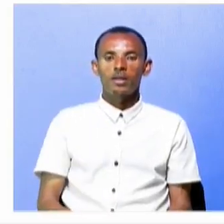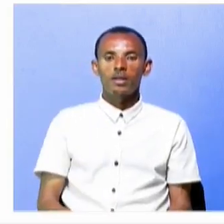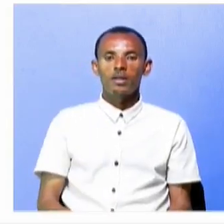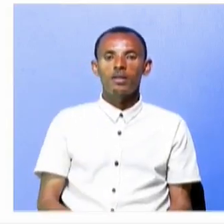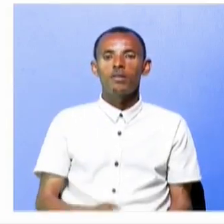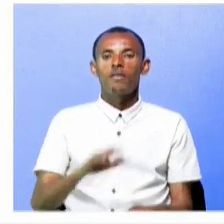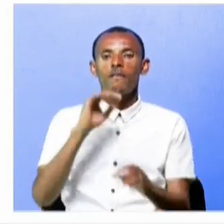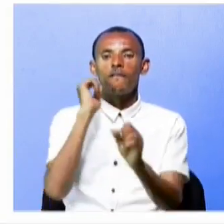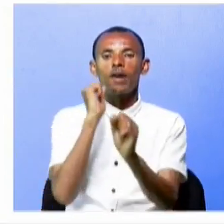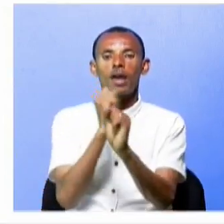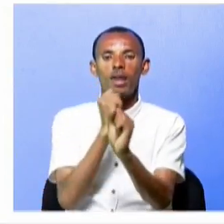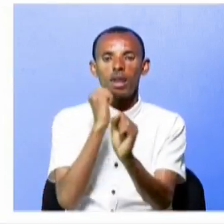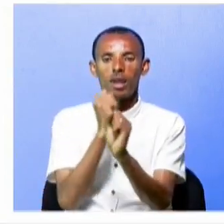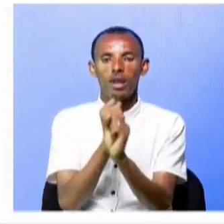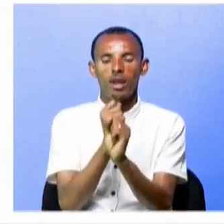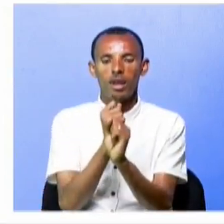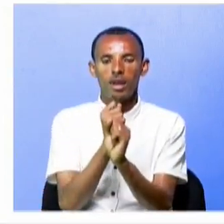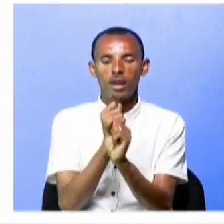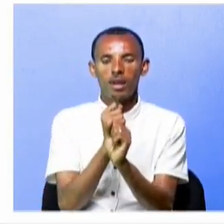find